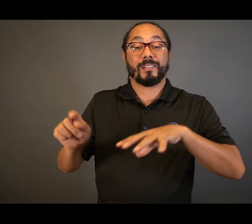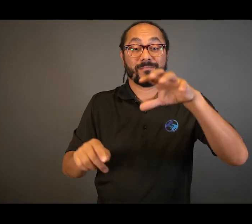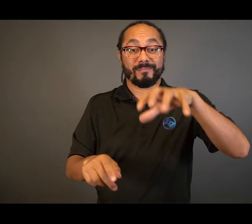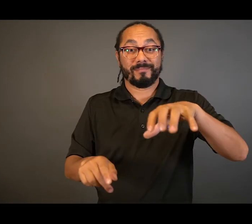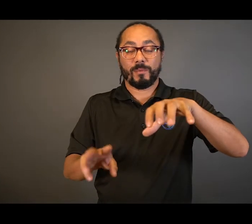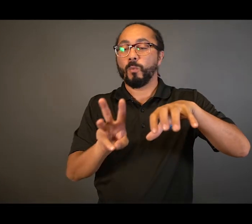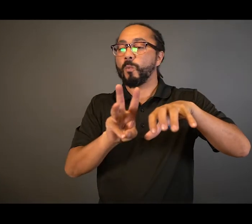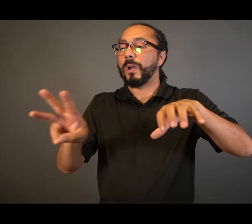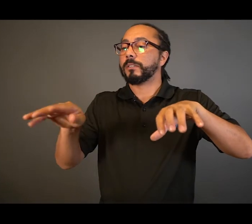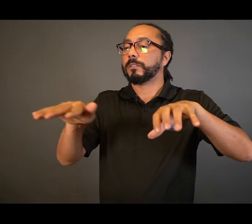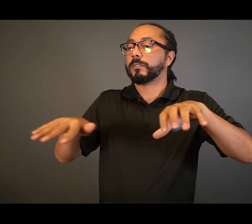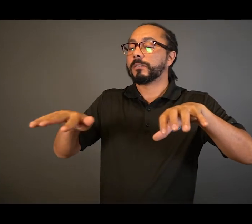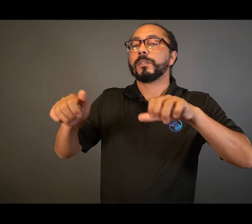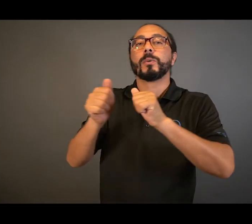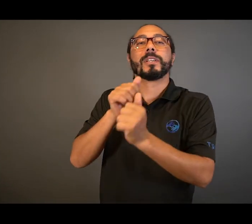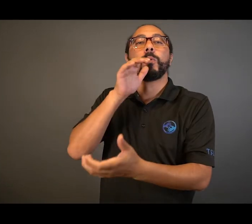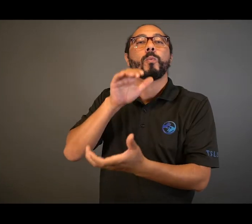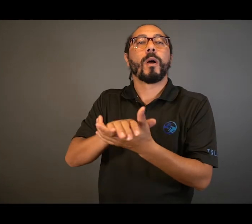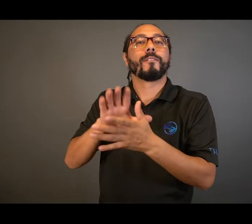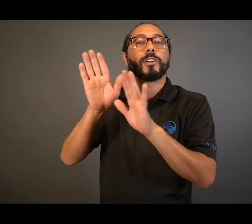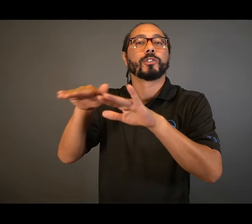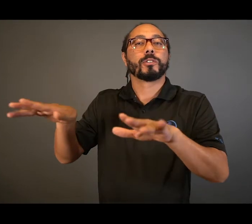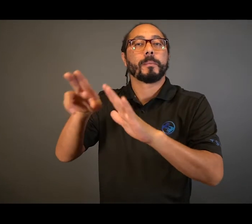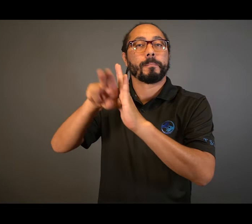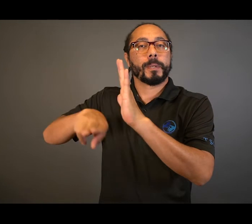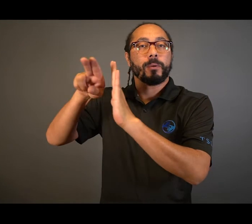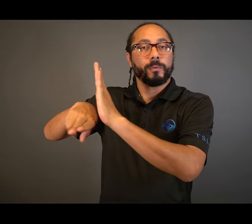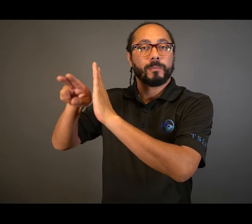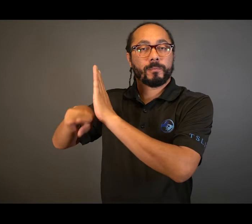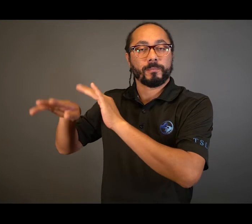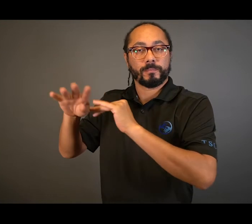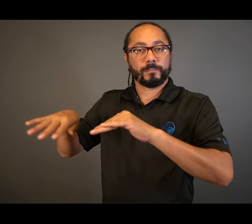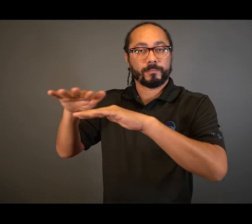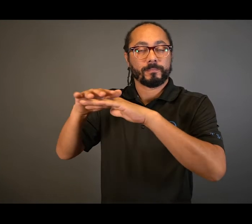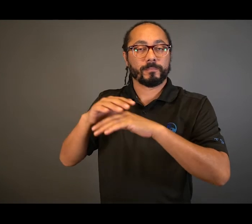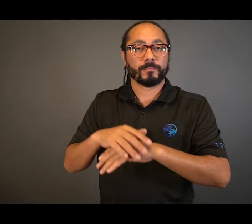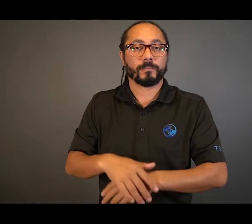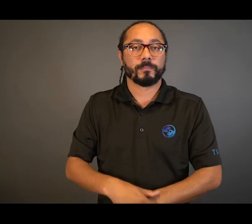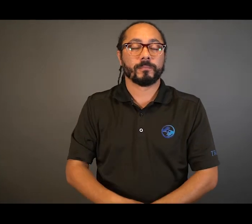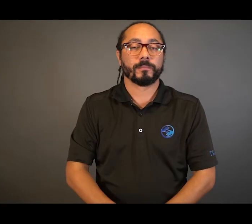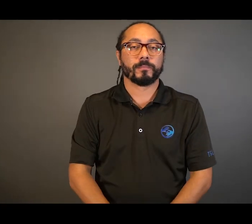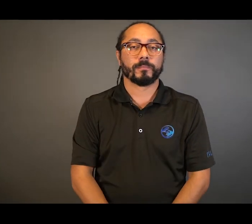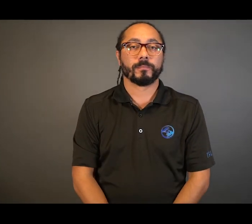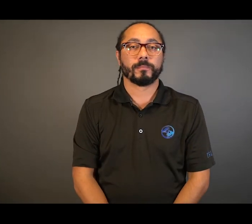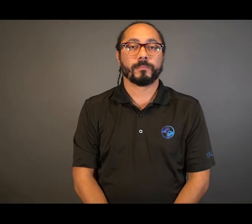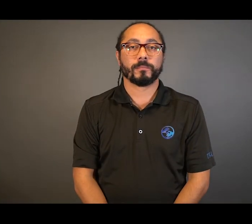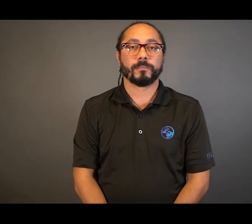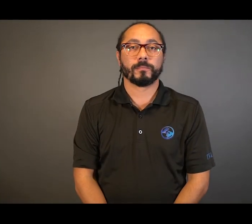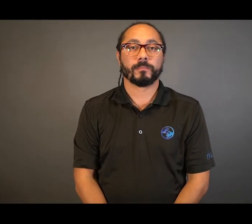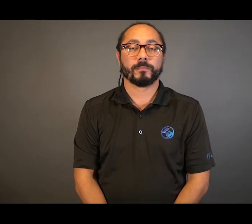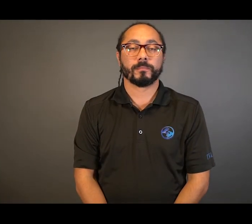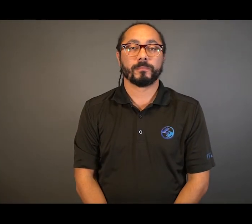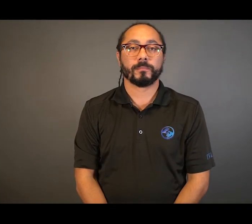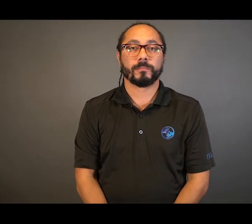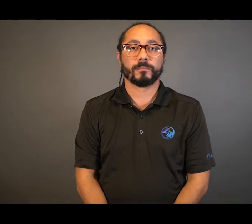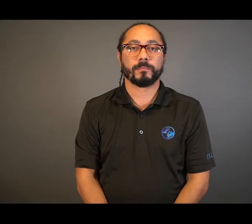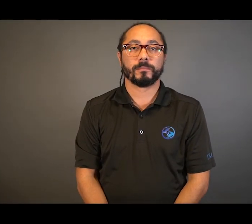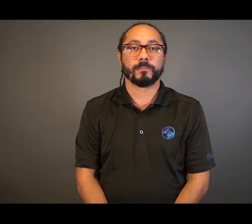Grounds, just west of Montgomery's Inn, with his wife and children. An exterior photo of Montgomery's Inn.